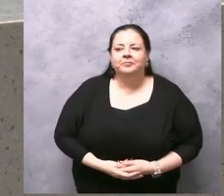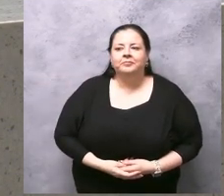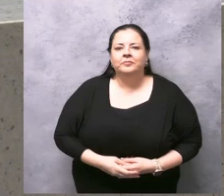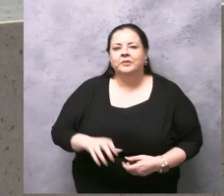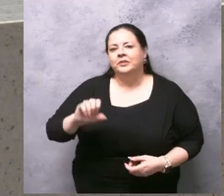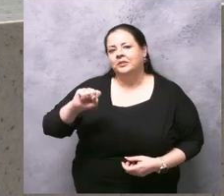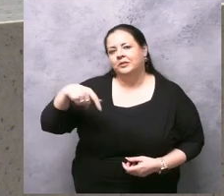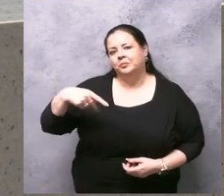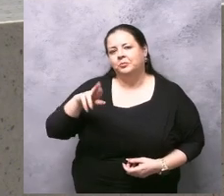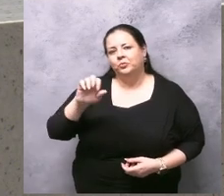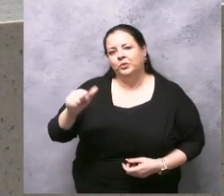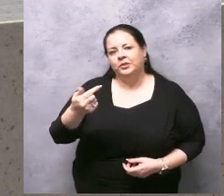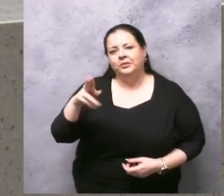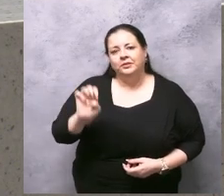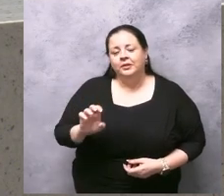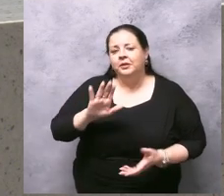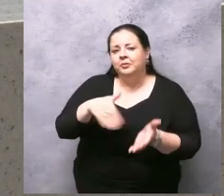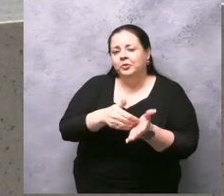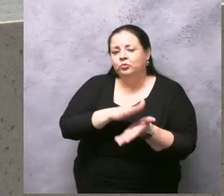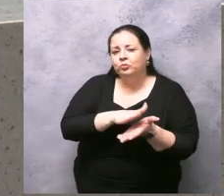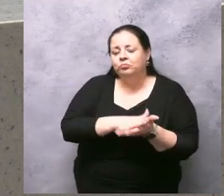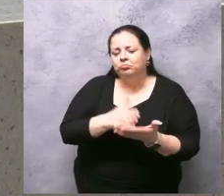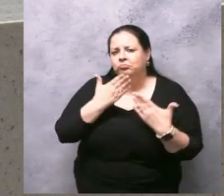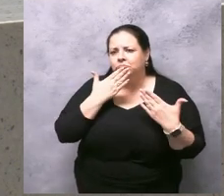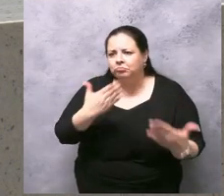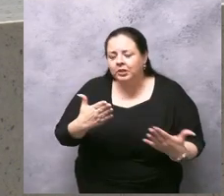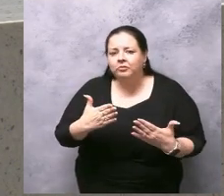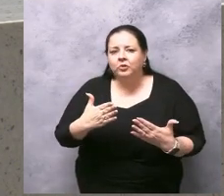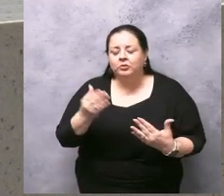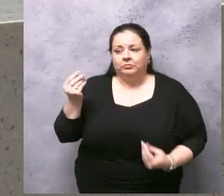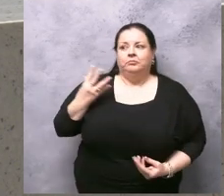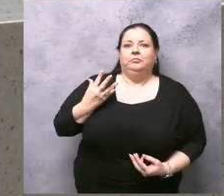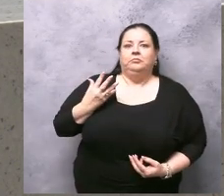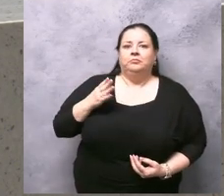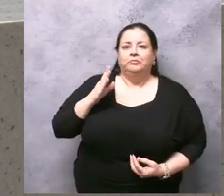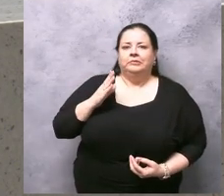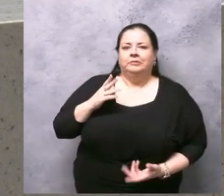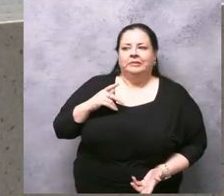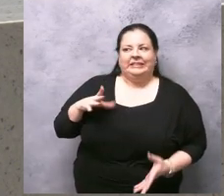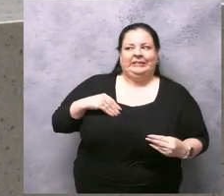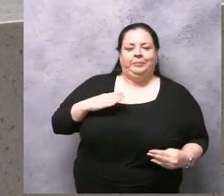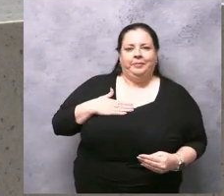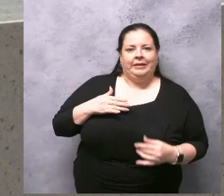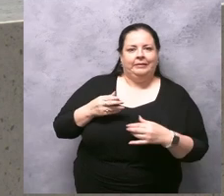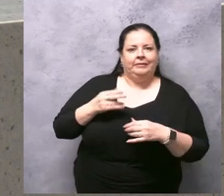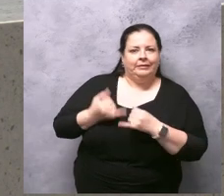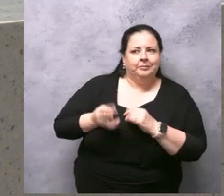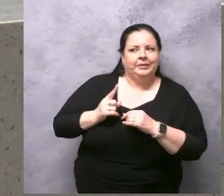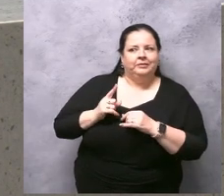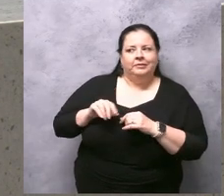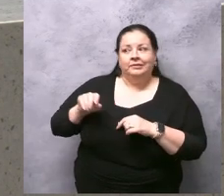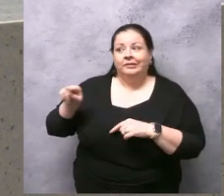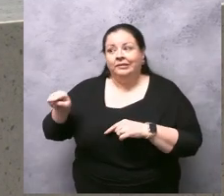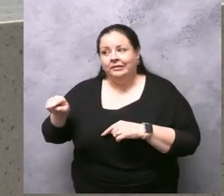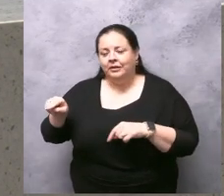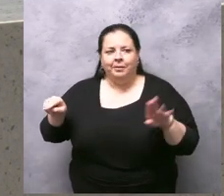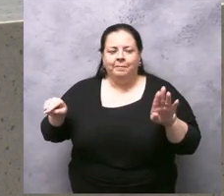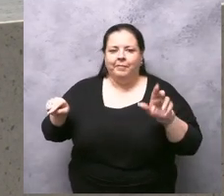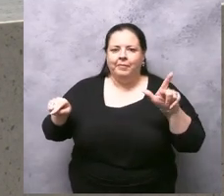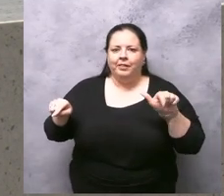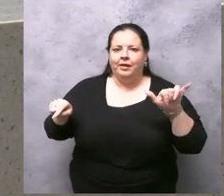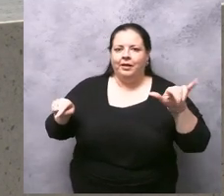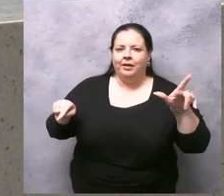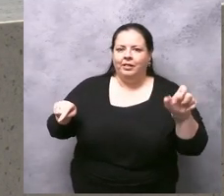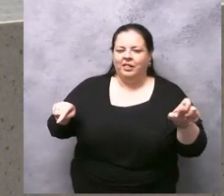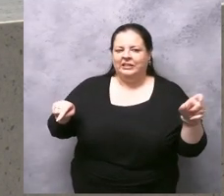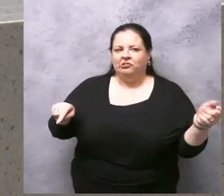School, thank you for being able to have short notice. I'm going to be meeting with them as well because Blyle Elementary had something come up and they wanted to